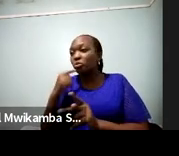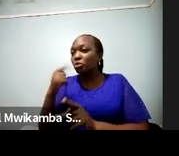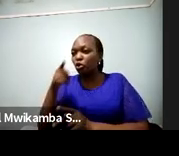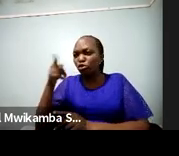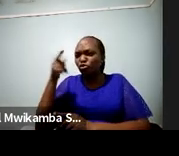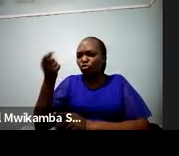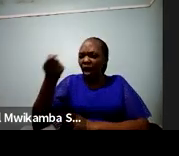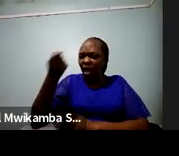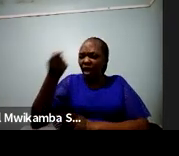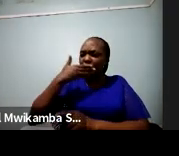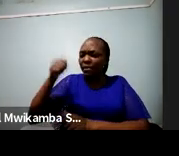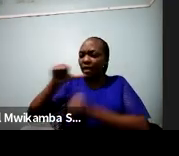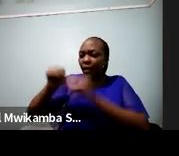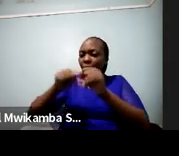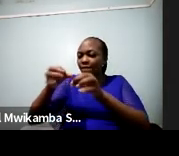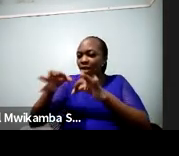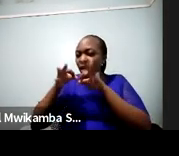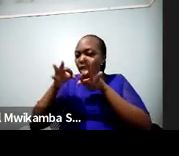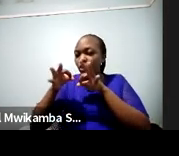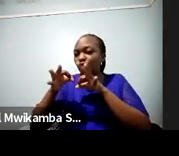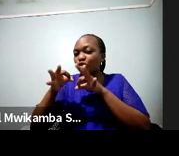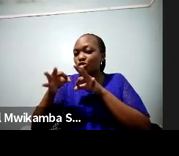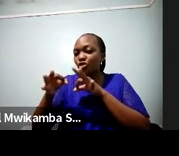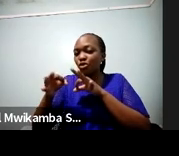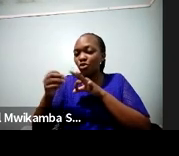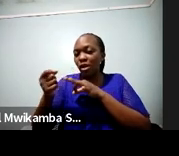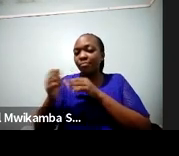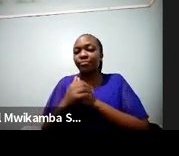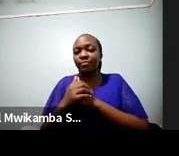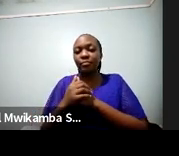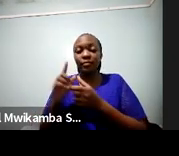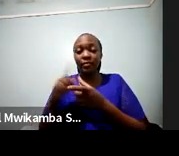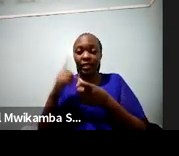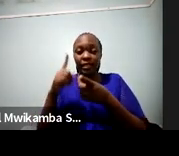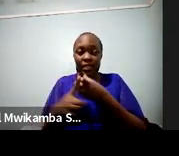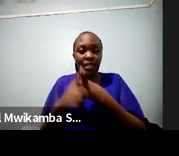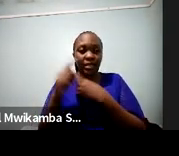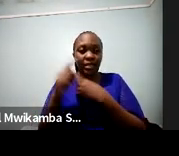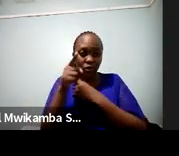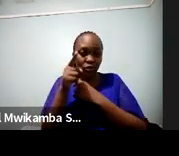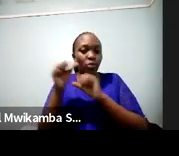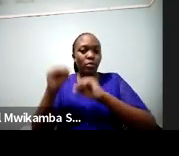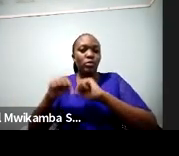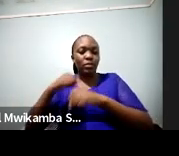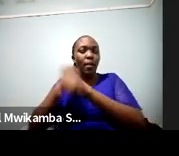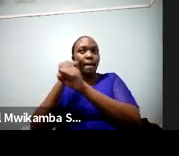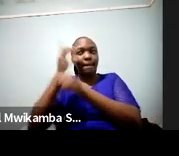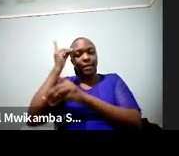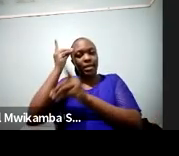poor financial decisions. It means financial decisions can be either be poor prudent or imprudent,